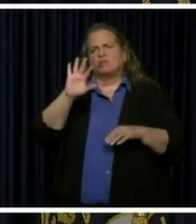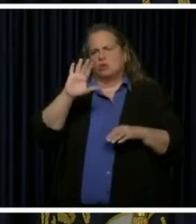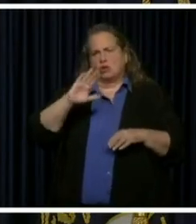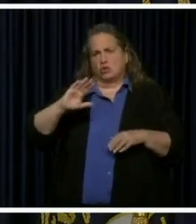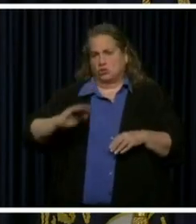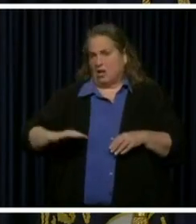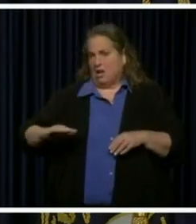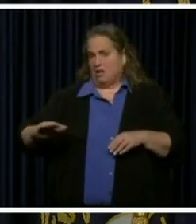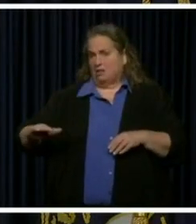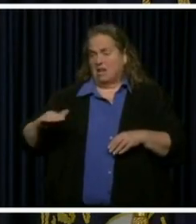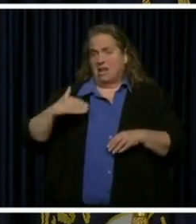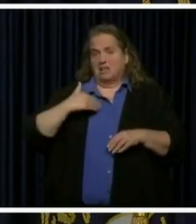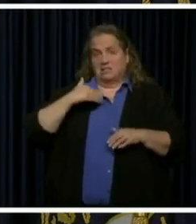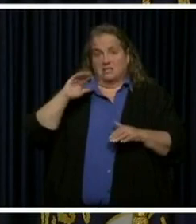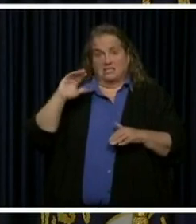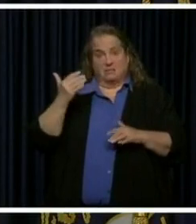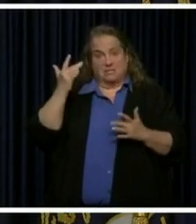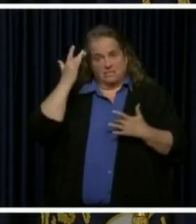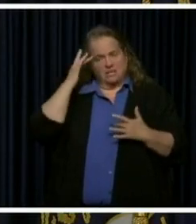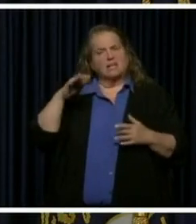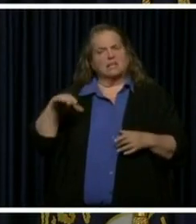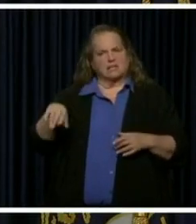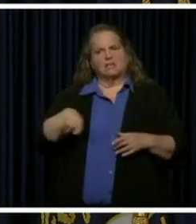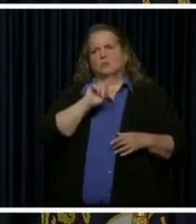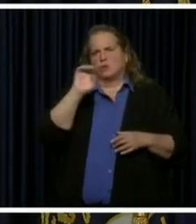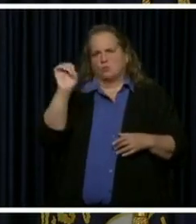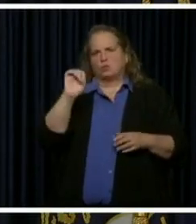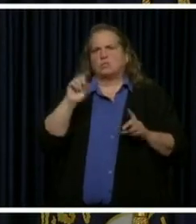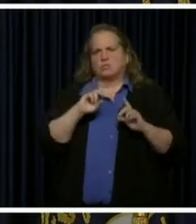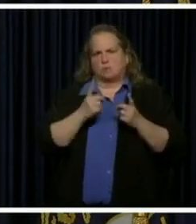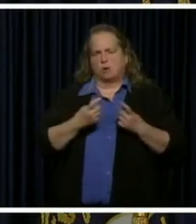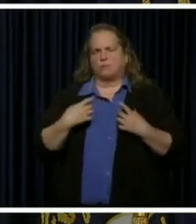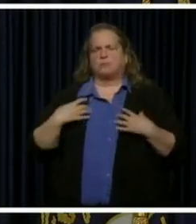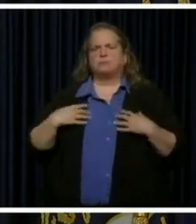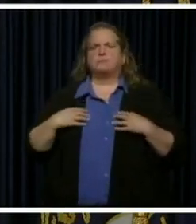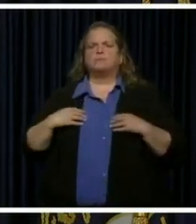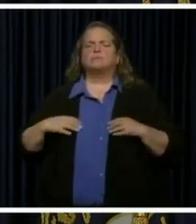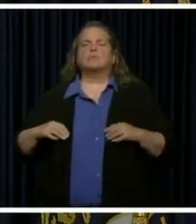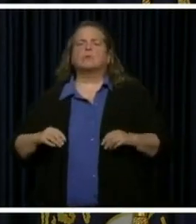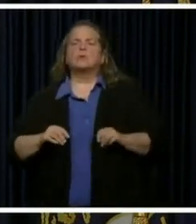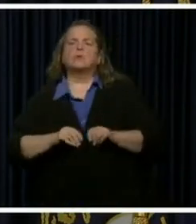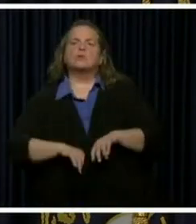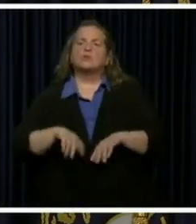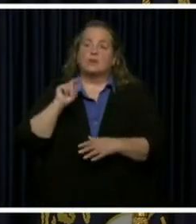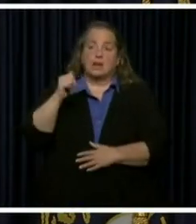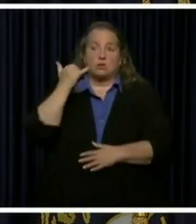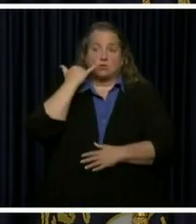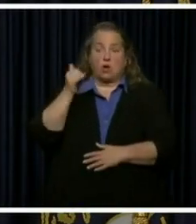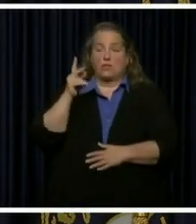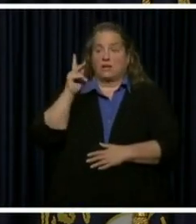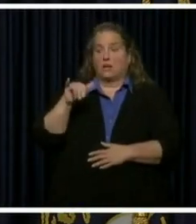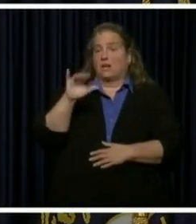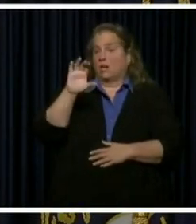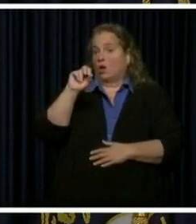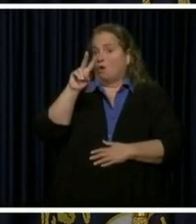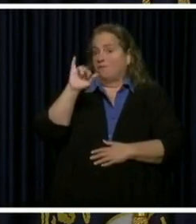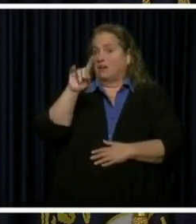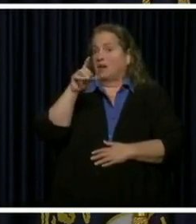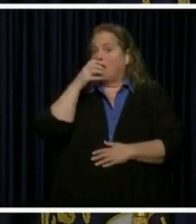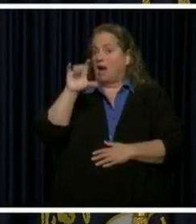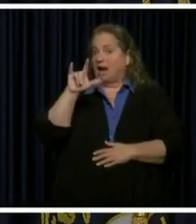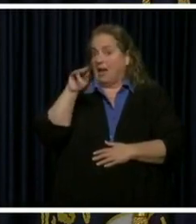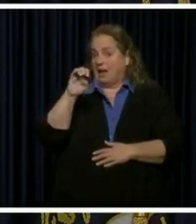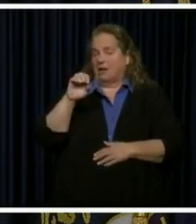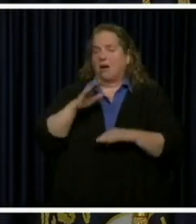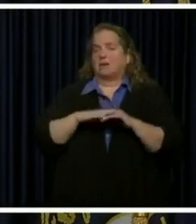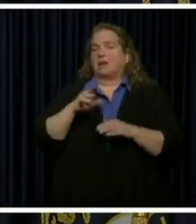medical care and take them to an emergency department if necessary. You can call the Kentucky COVID hotline, which you can find